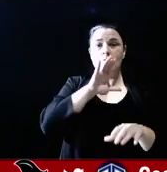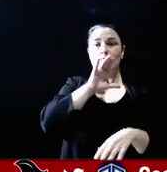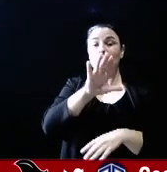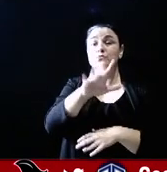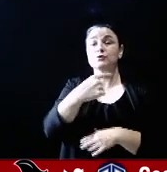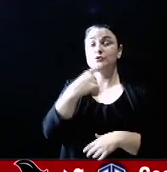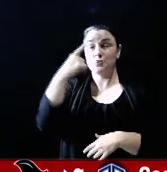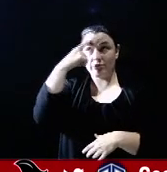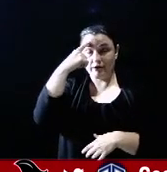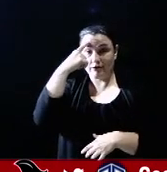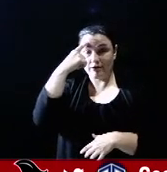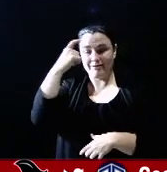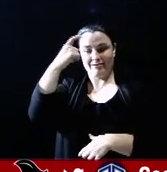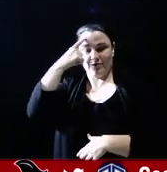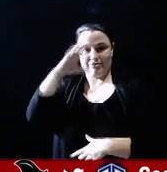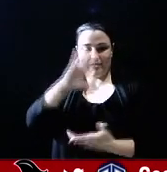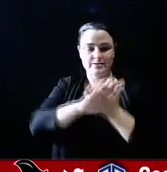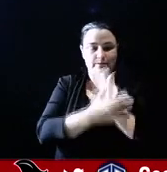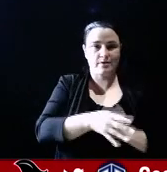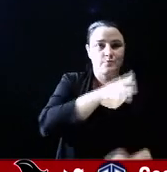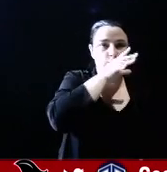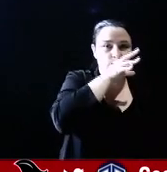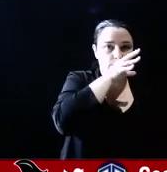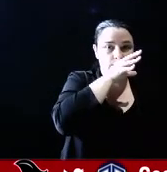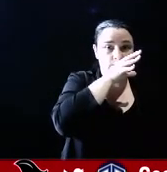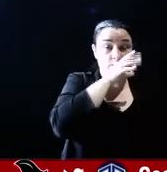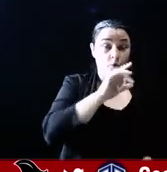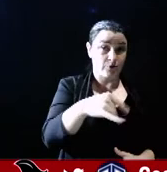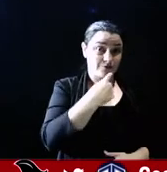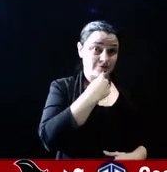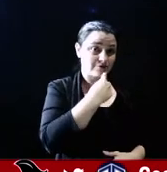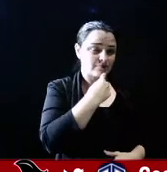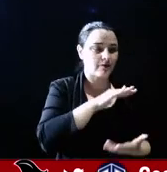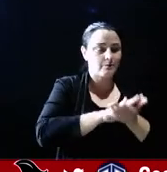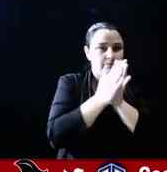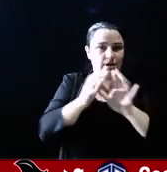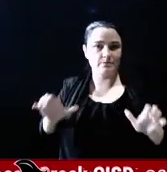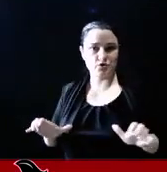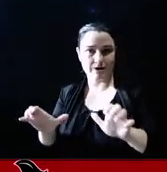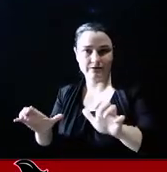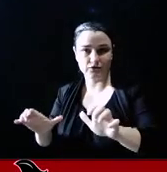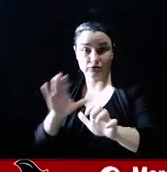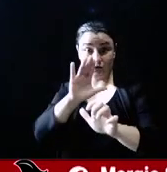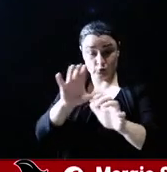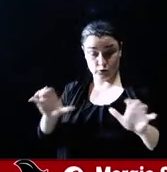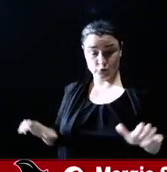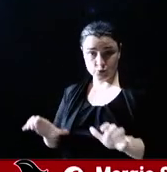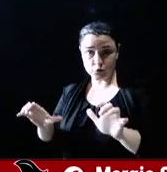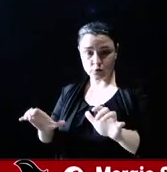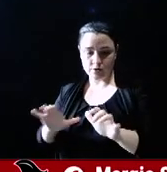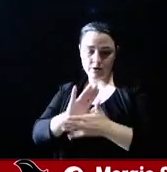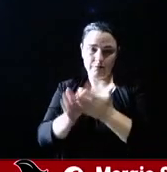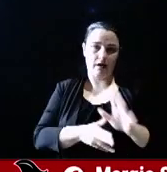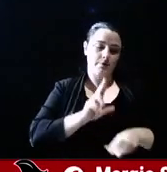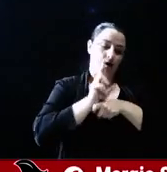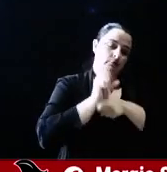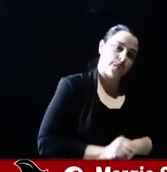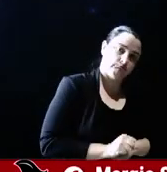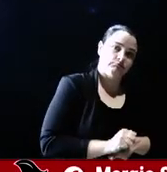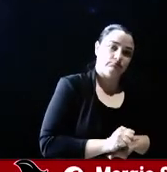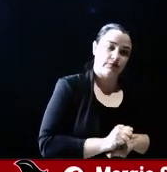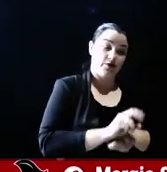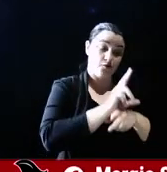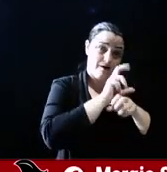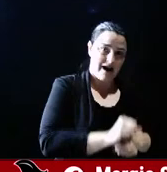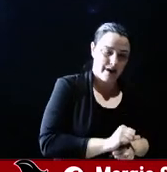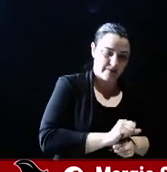words. Watch your words, they become actions. Watch your actions, they become habits. Watch your habits, they become